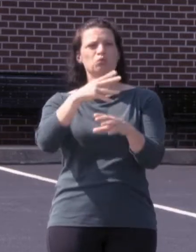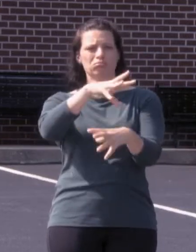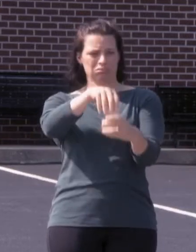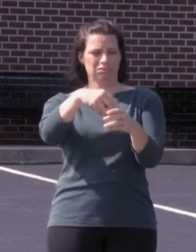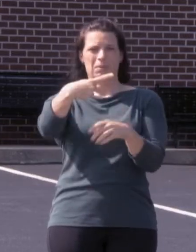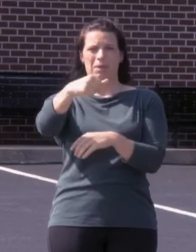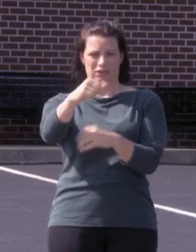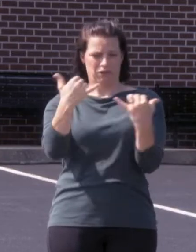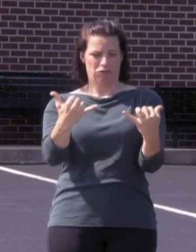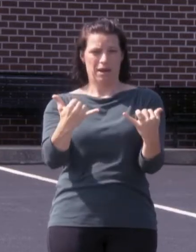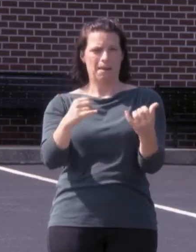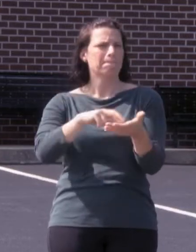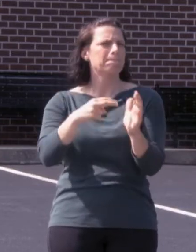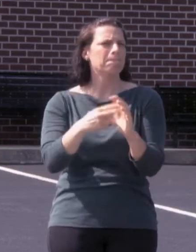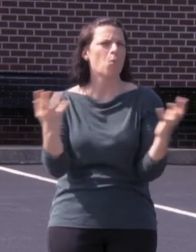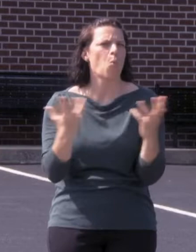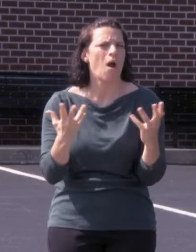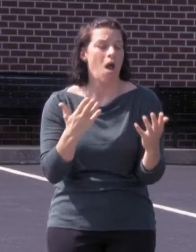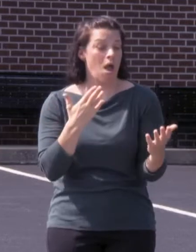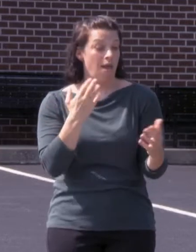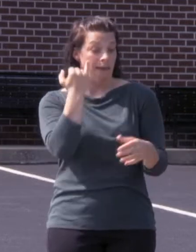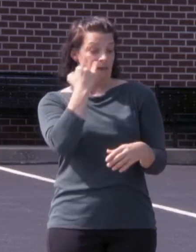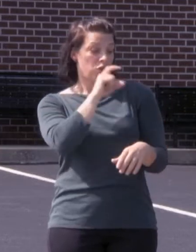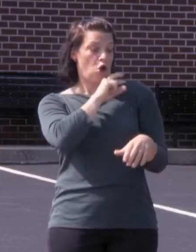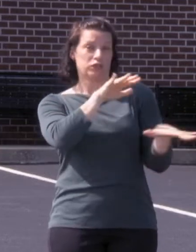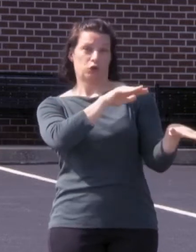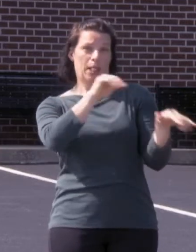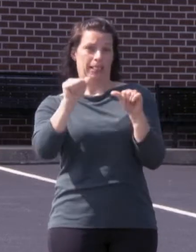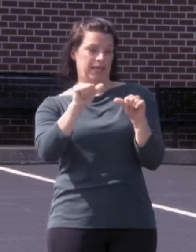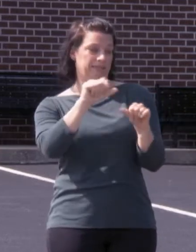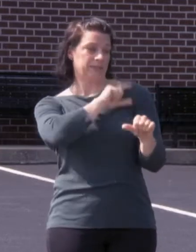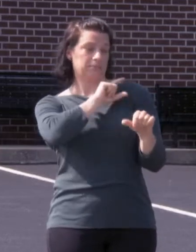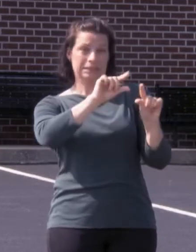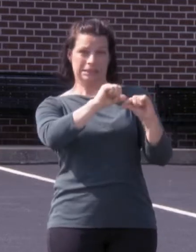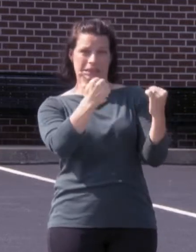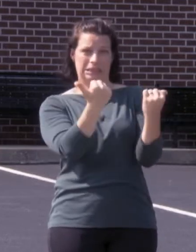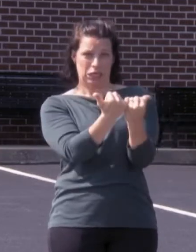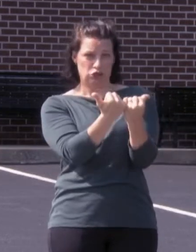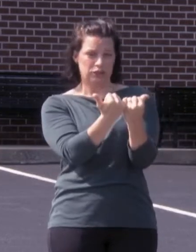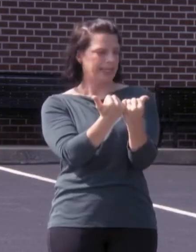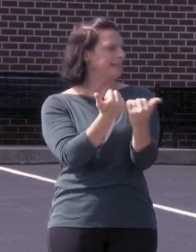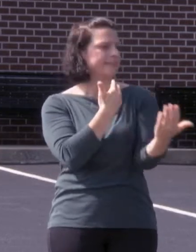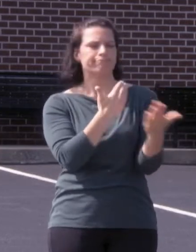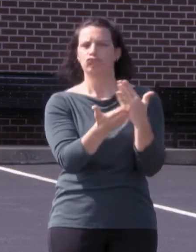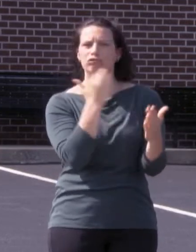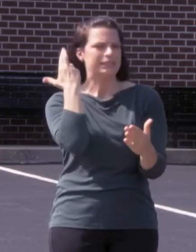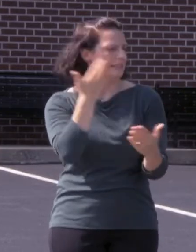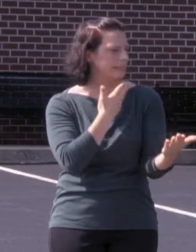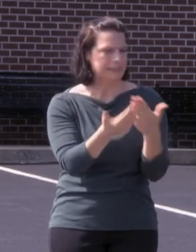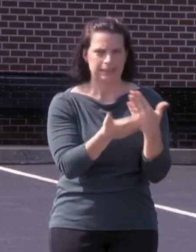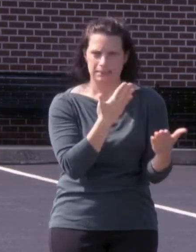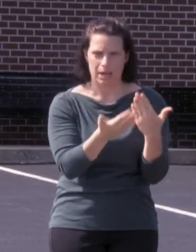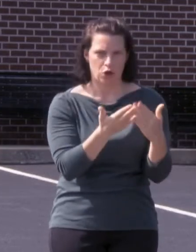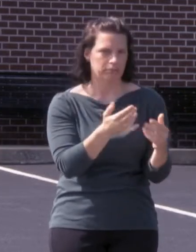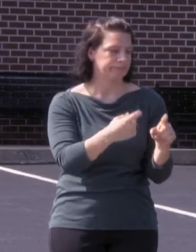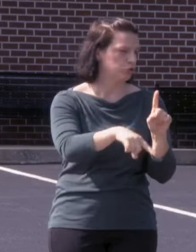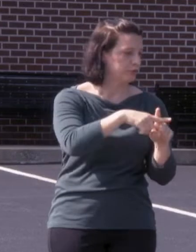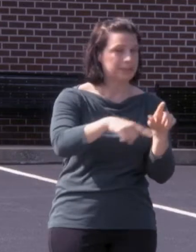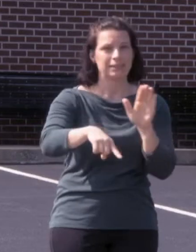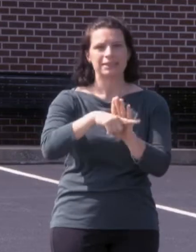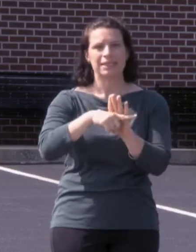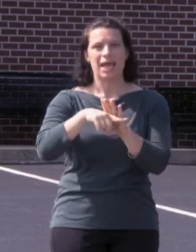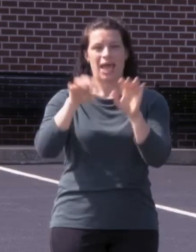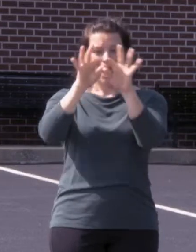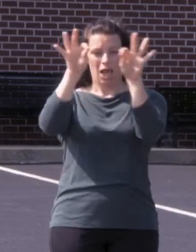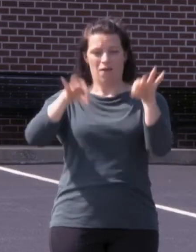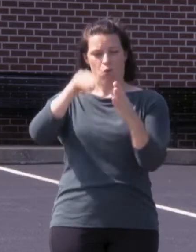Pennsylvania. And that means that whenever an officer leaves a law enforcement agency for any reason, a form will be